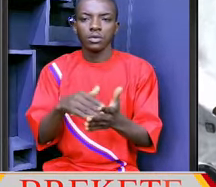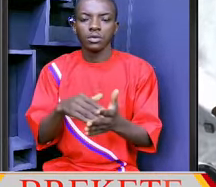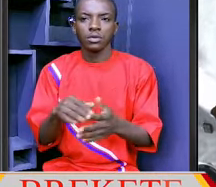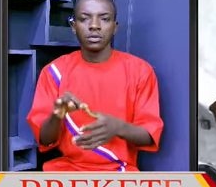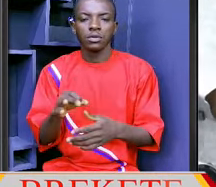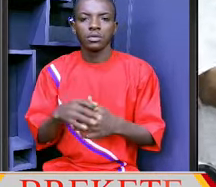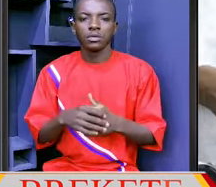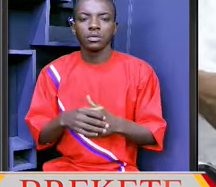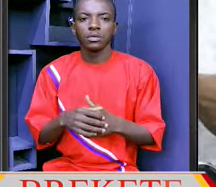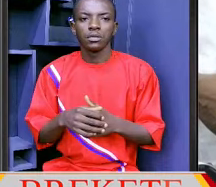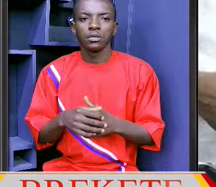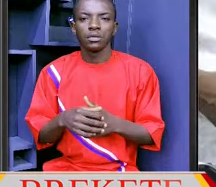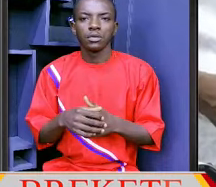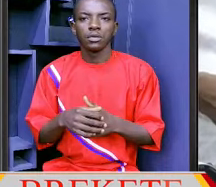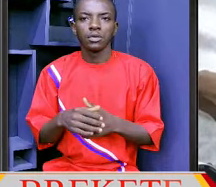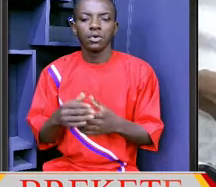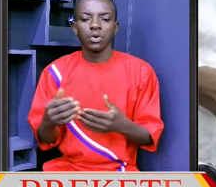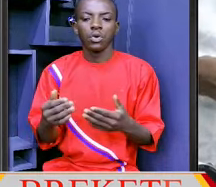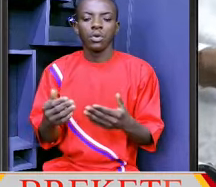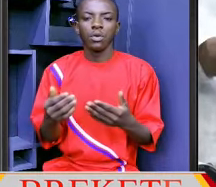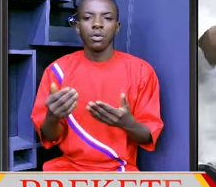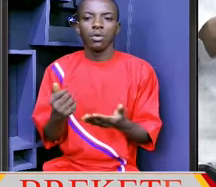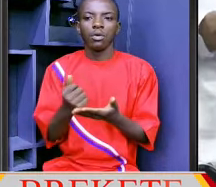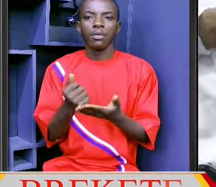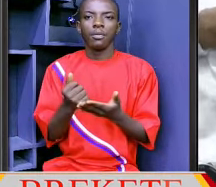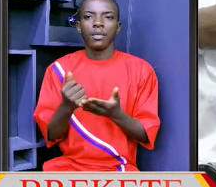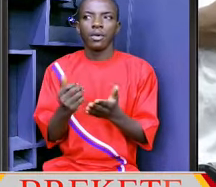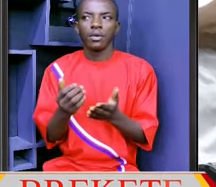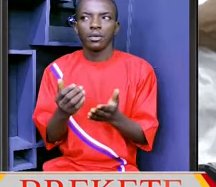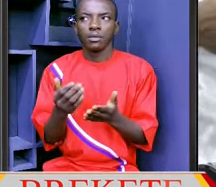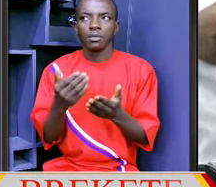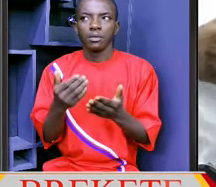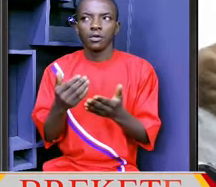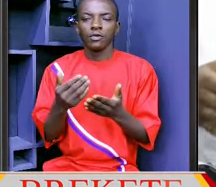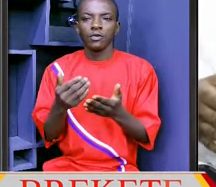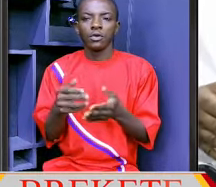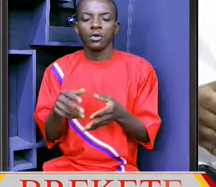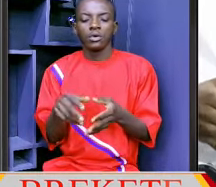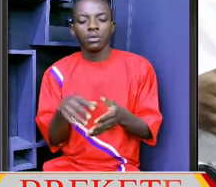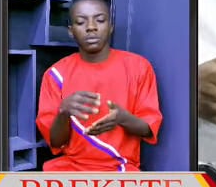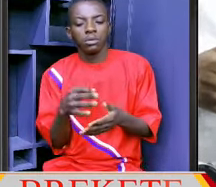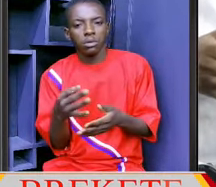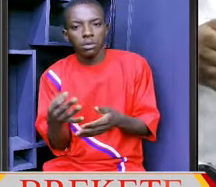staircase. He say, hold me, hold me. Before they go hold on to